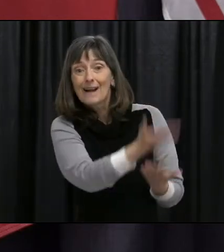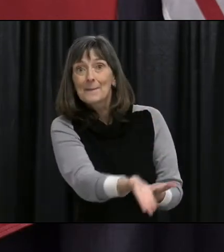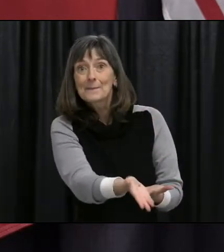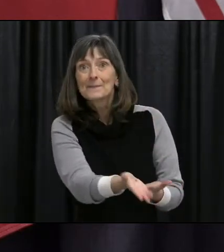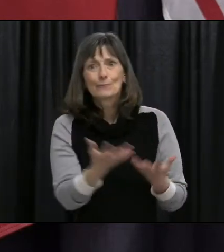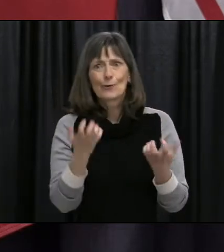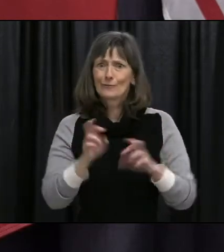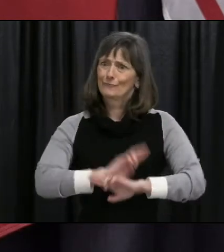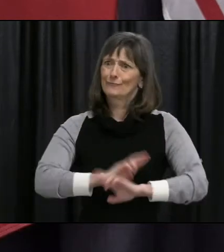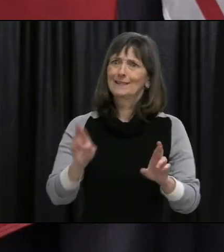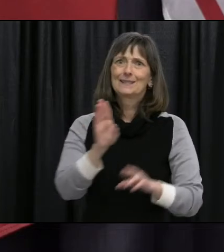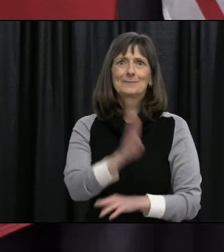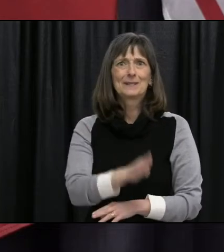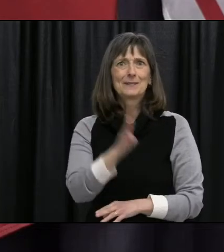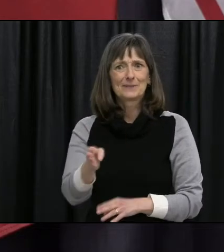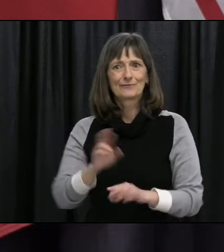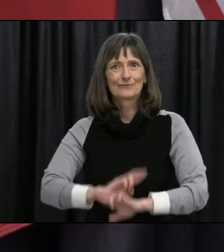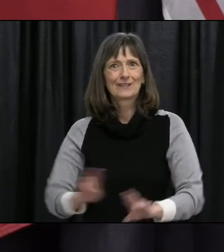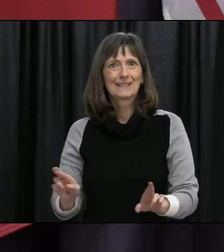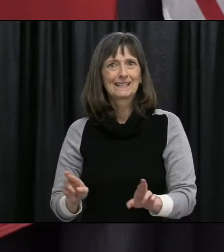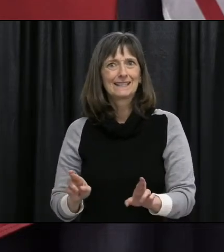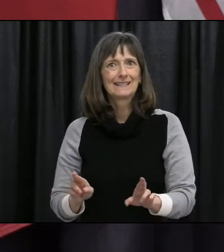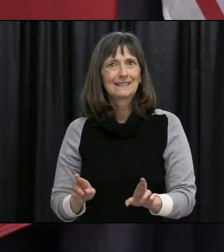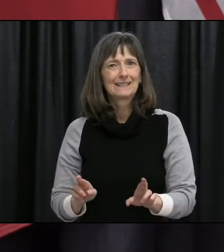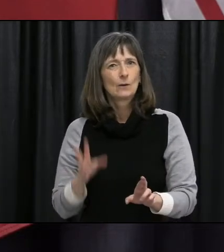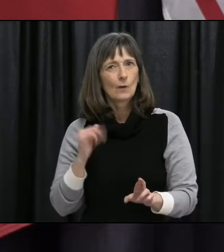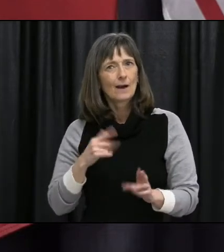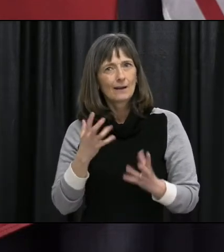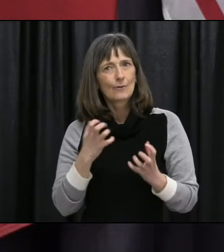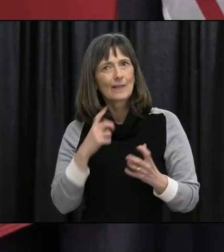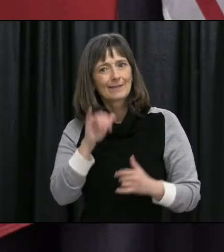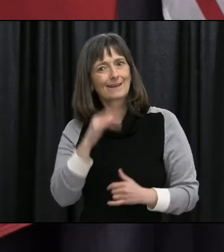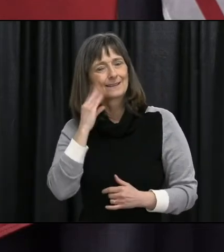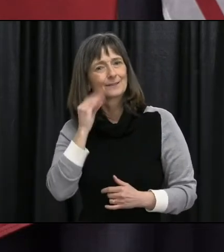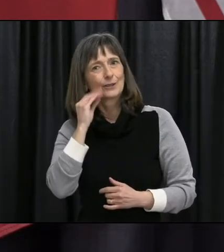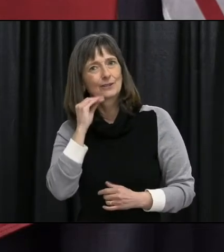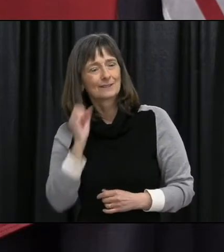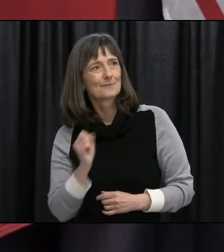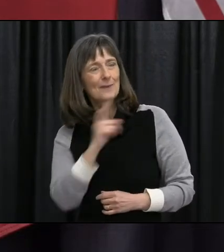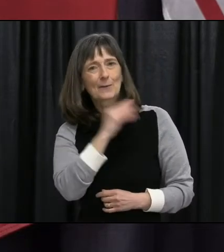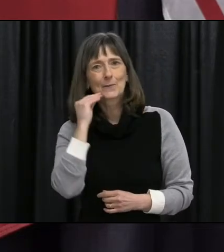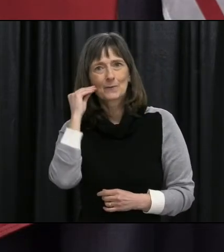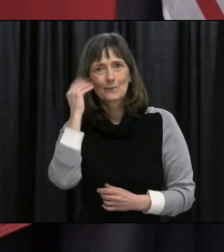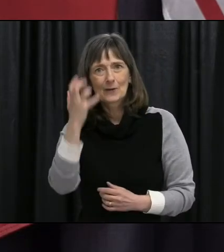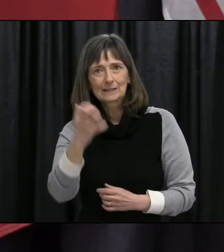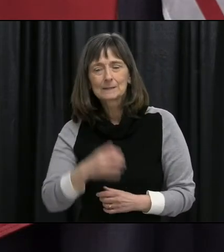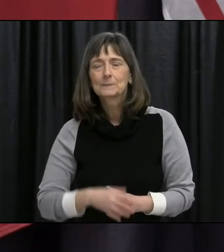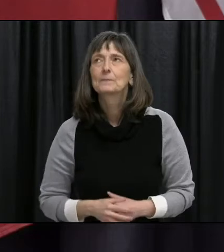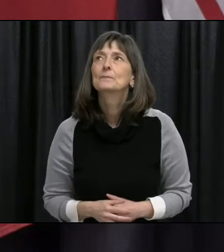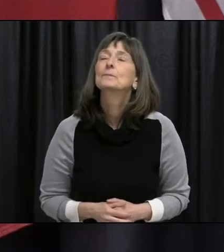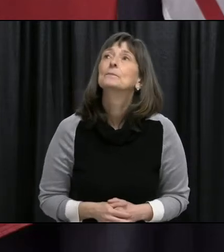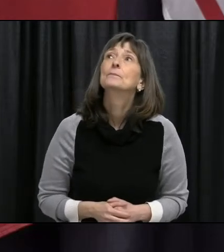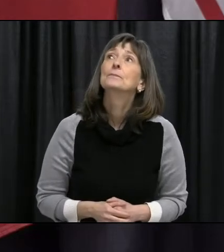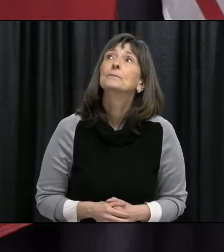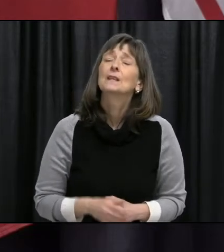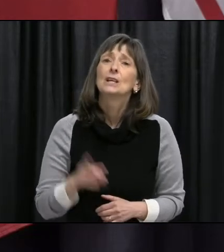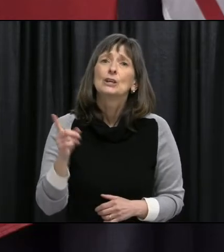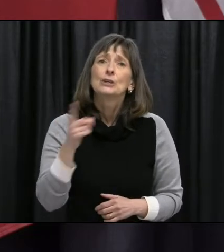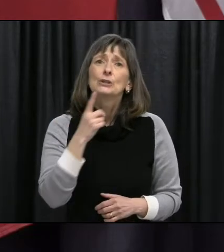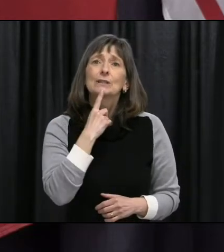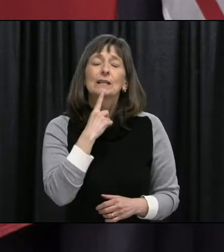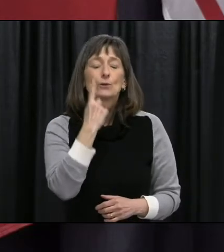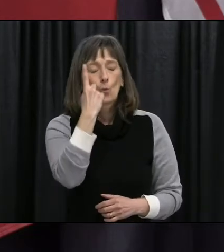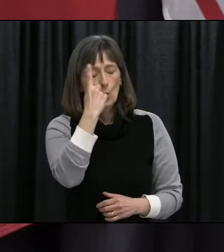some great experiences for visitors from coming out of our province. But you've been saying that help was coming. It's a